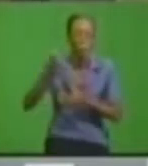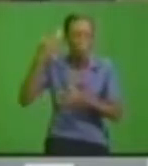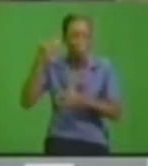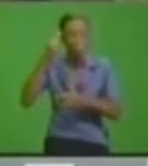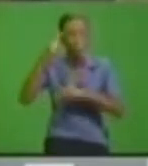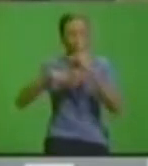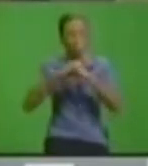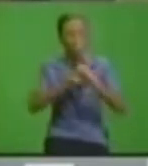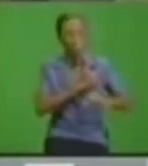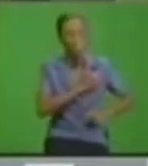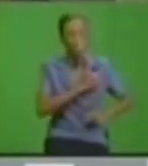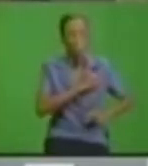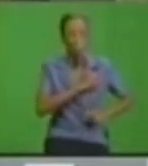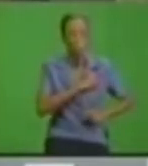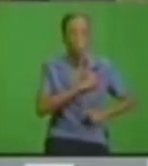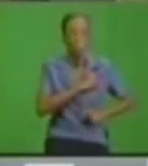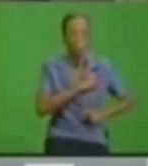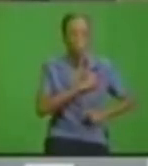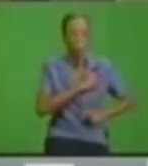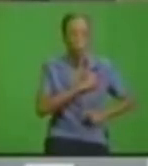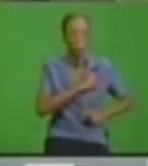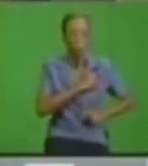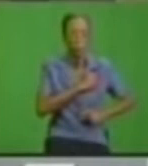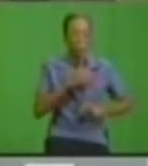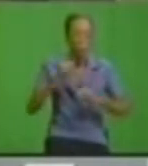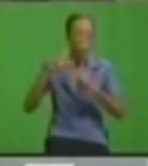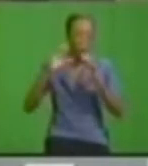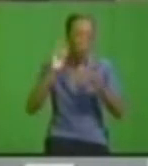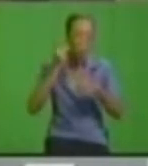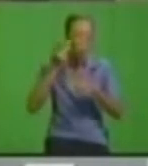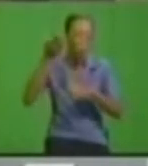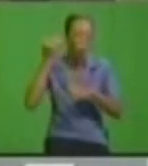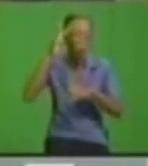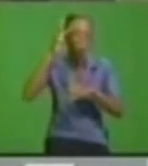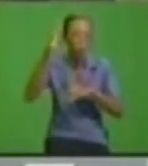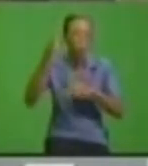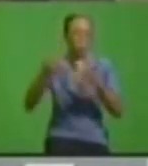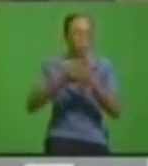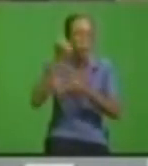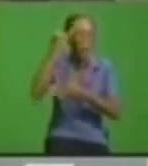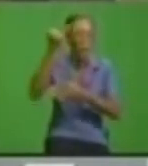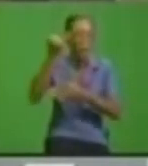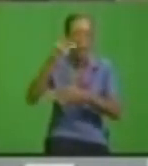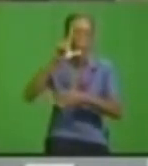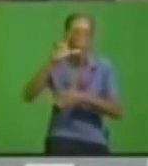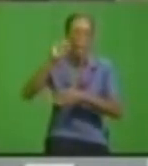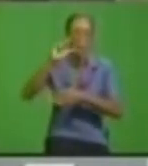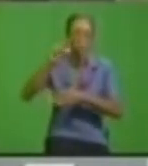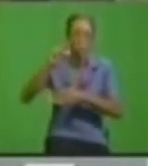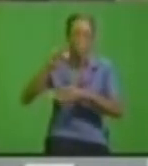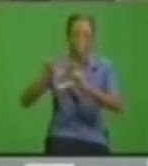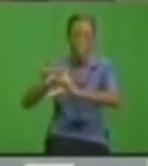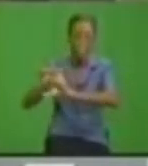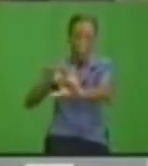Force. Part and parcel of this was the goal of the creation of an energy LNG pipeline linking